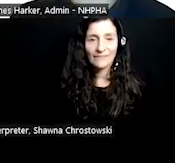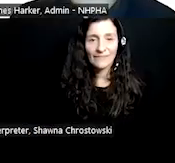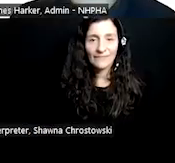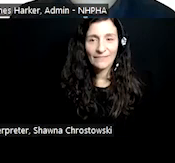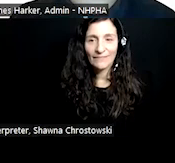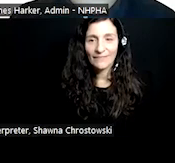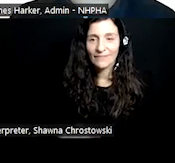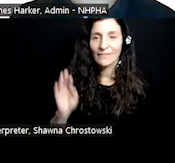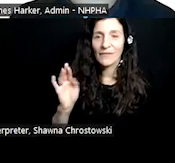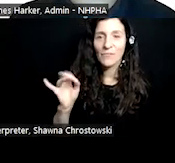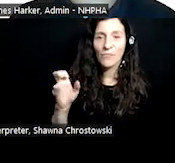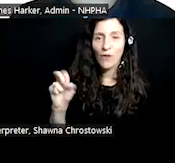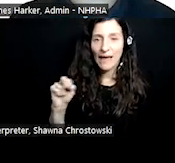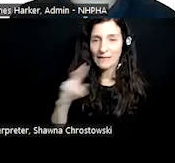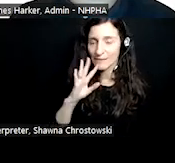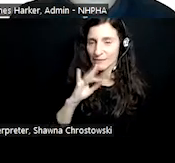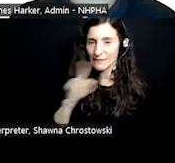All right.